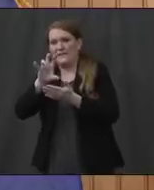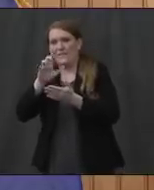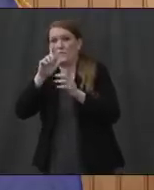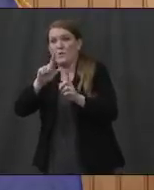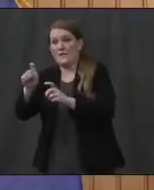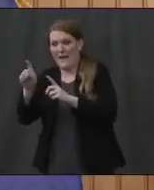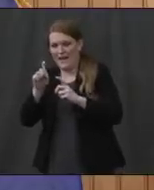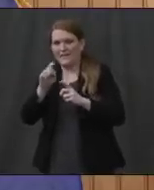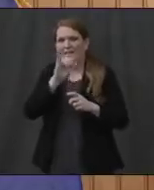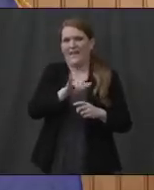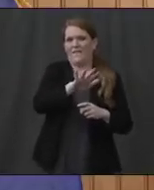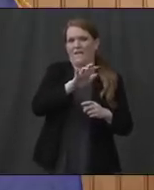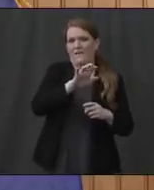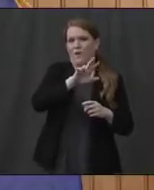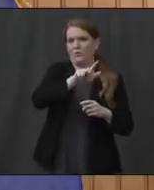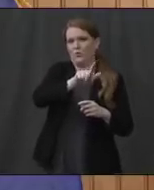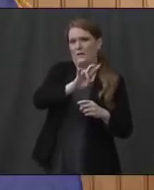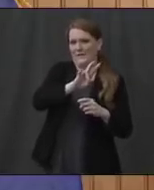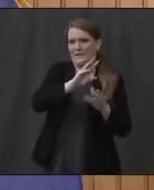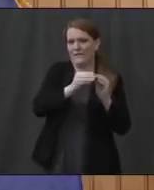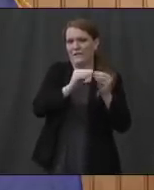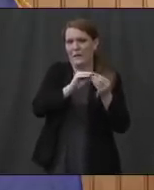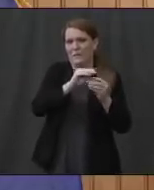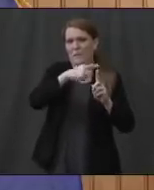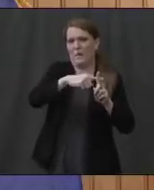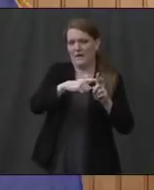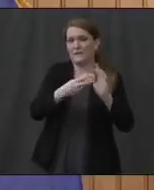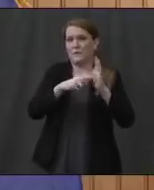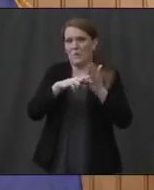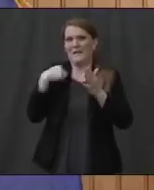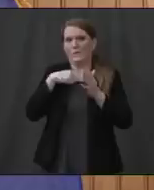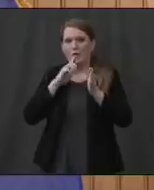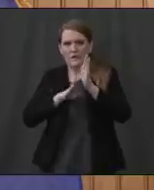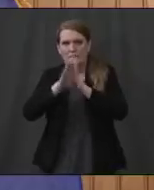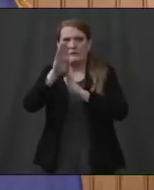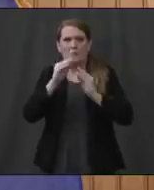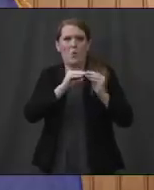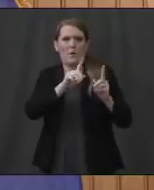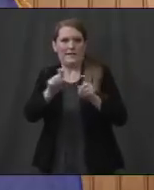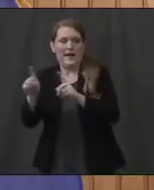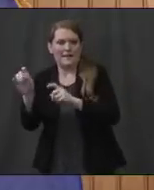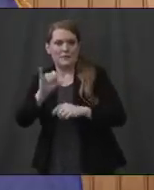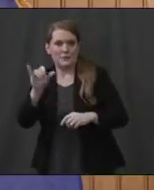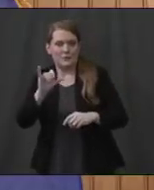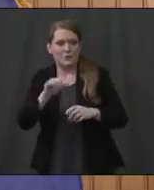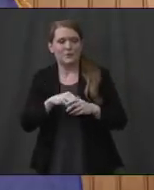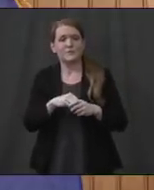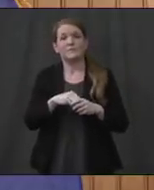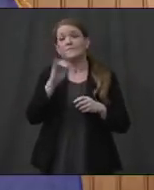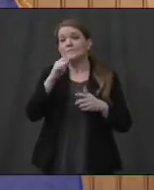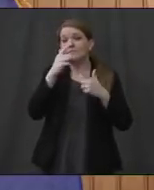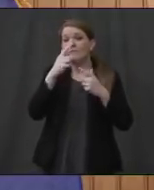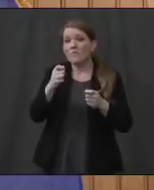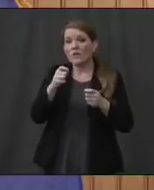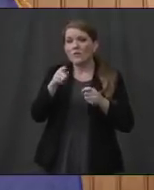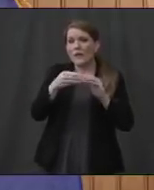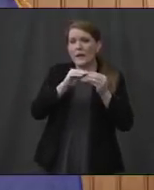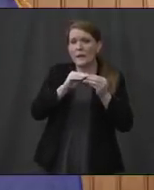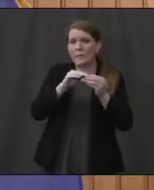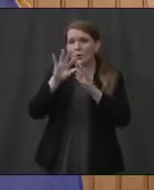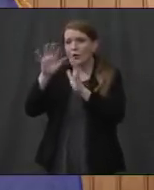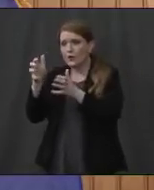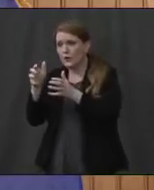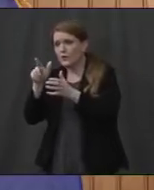again. I think what's interesting in that number, 578 and 2,700, that's about 21% of the people